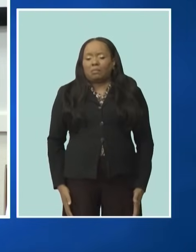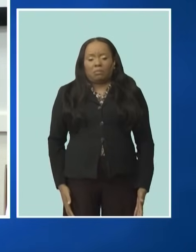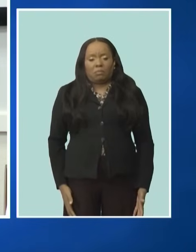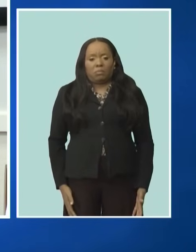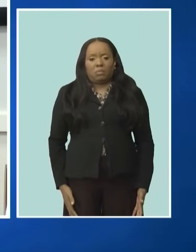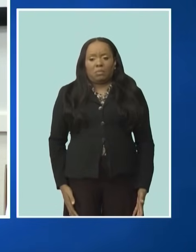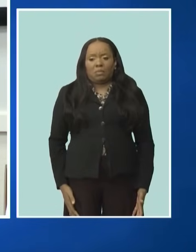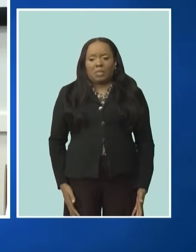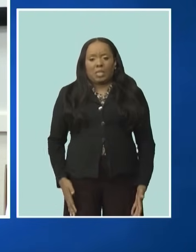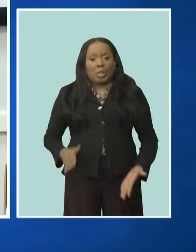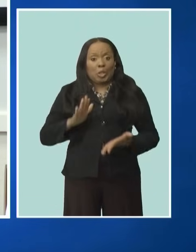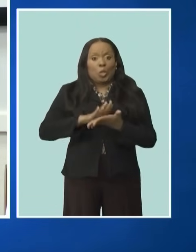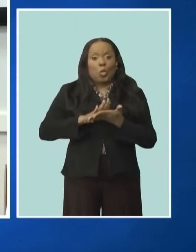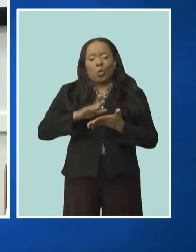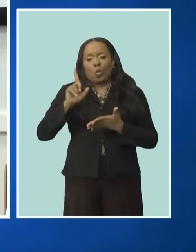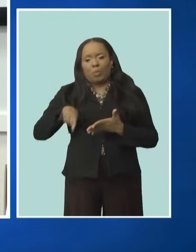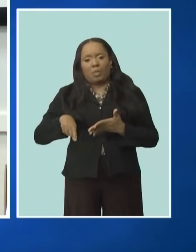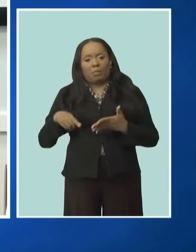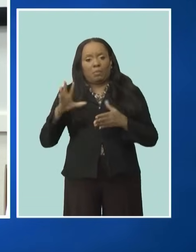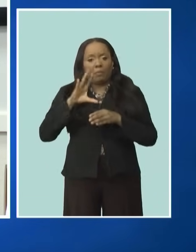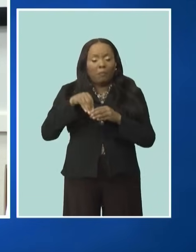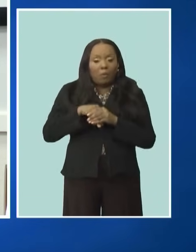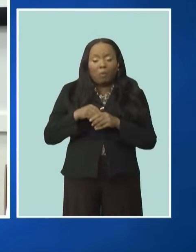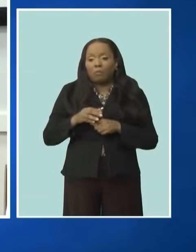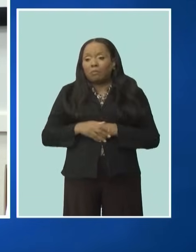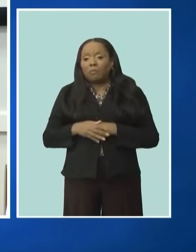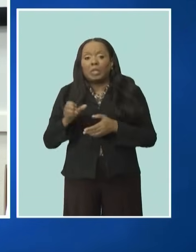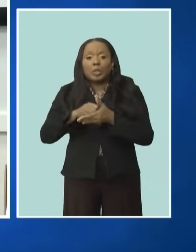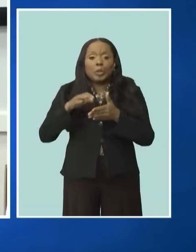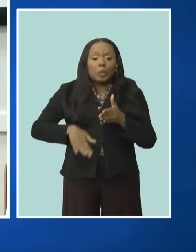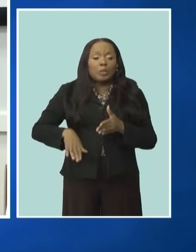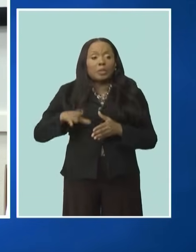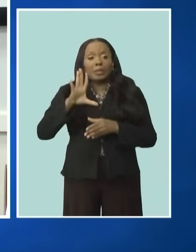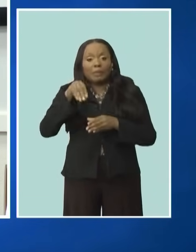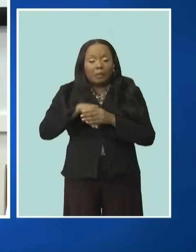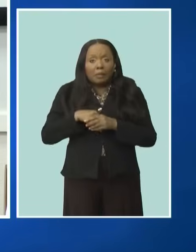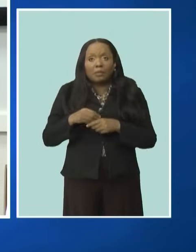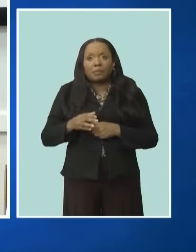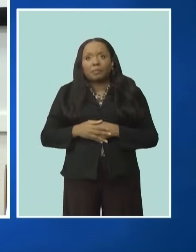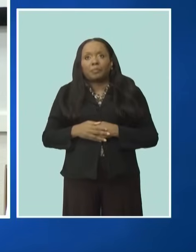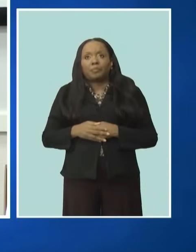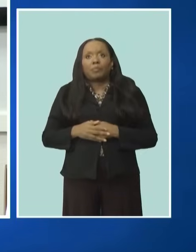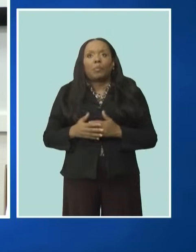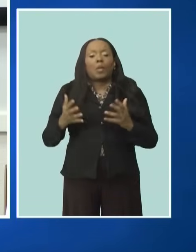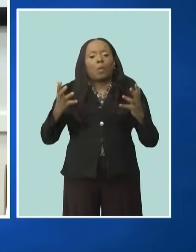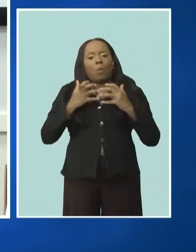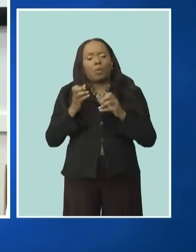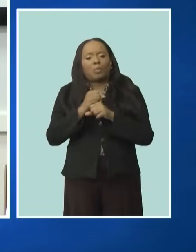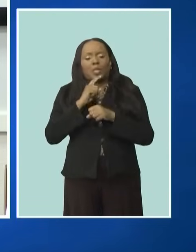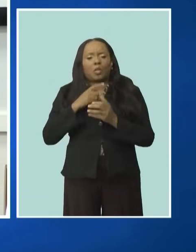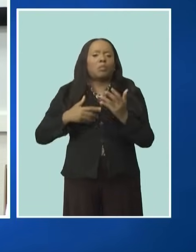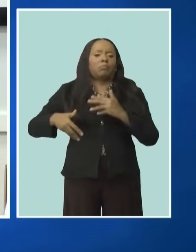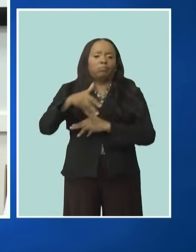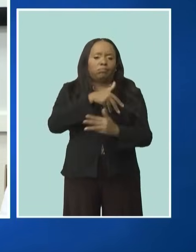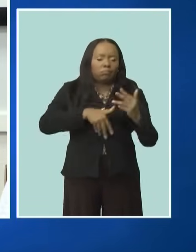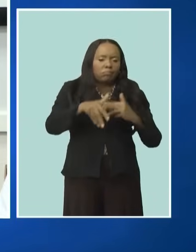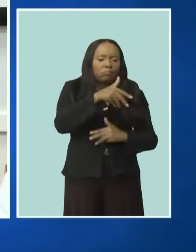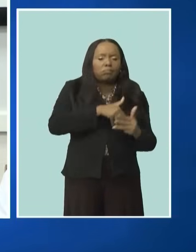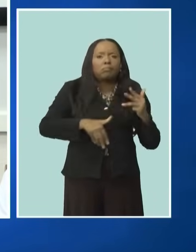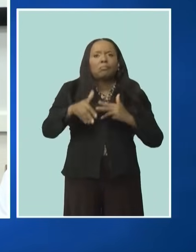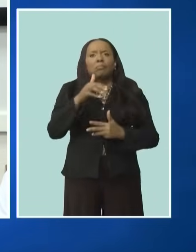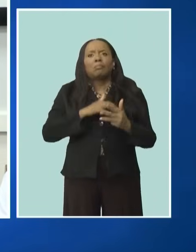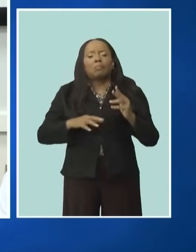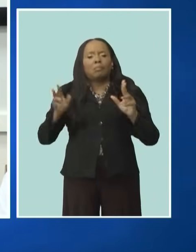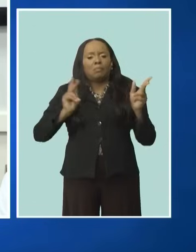do. The teachers must be involved. We must be able to get feedback. We must take every step to accommodate everyone